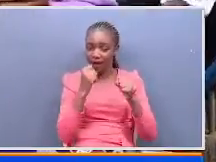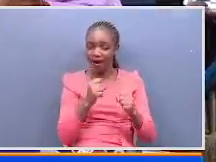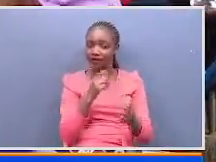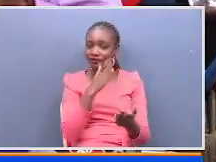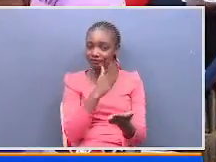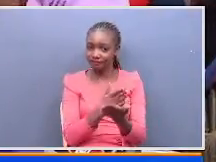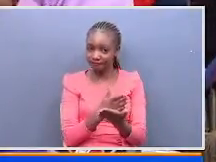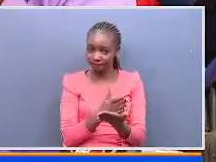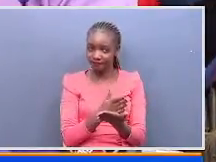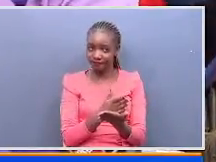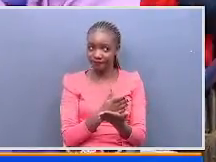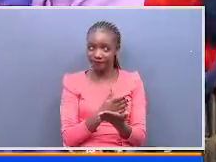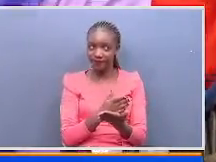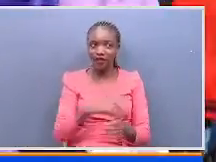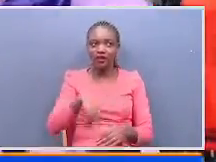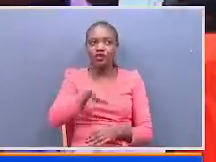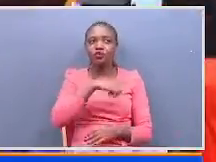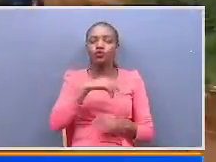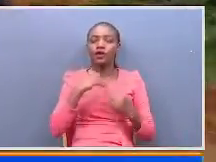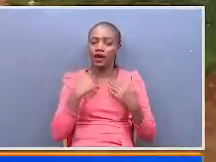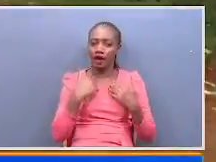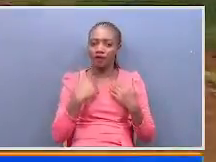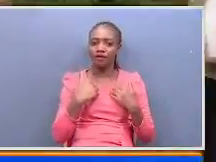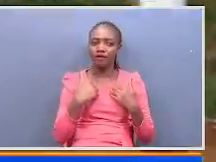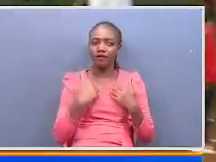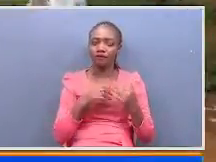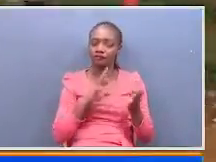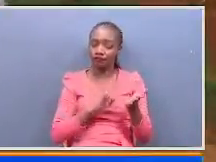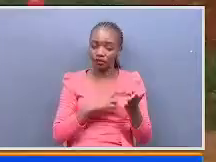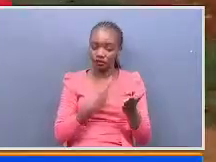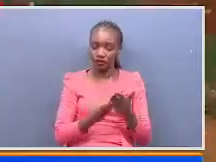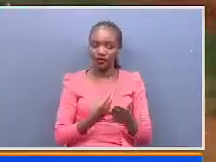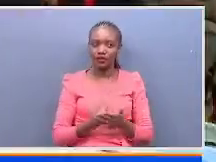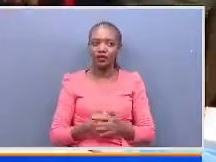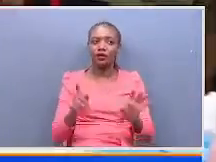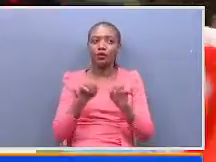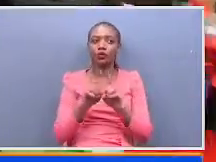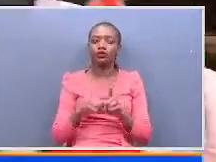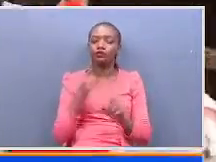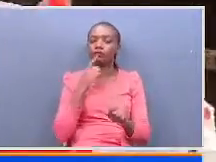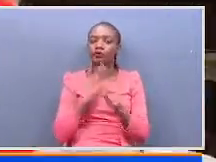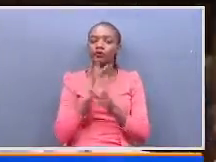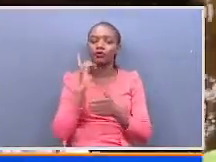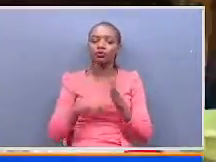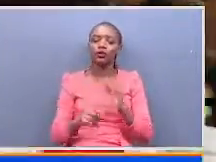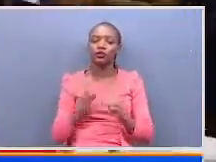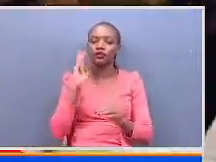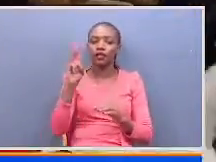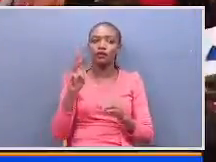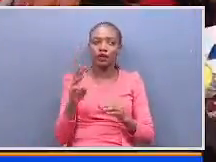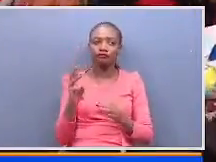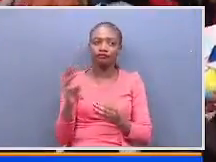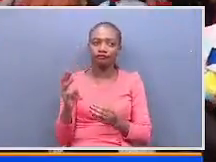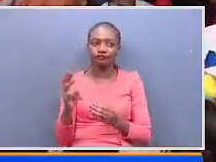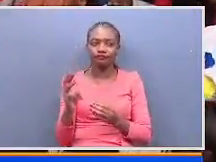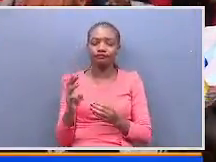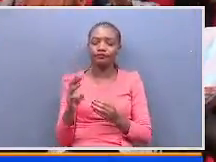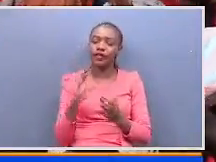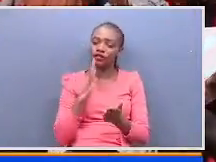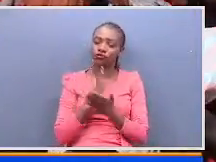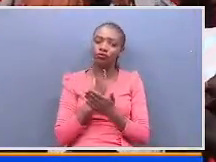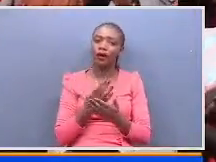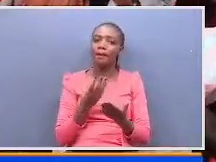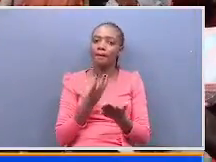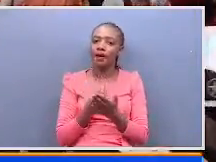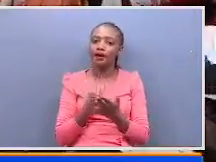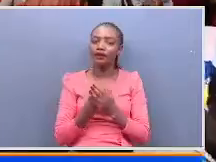Kangemi. Tuko na rasilimali. The ordained minister also promised Kenyans that he will bring back the money stashed in foreign